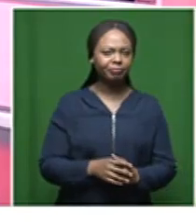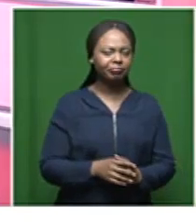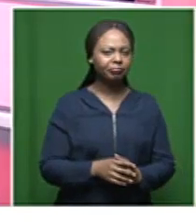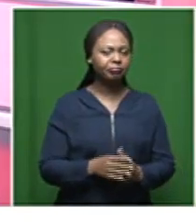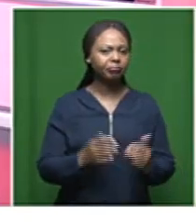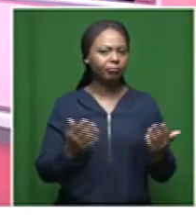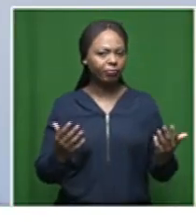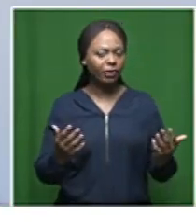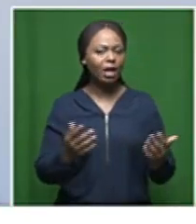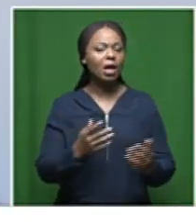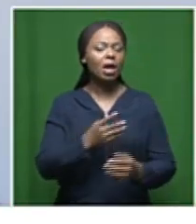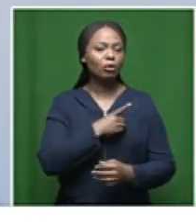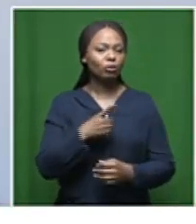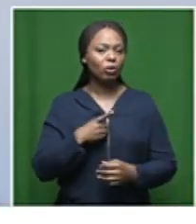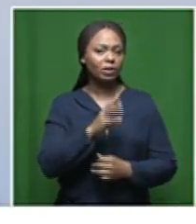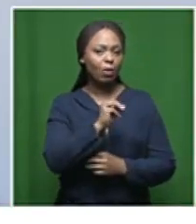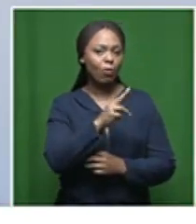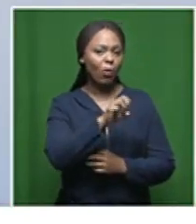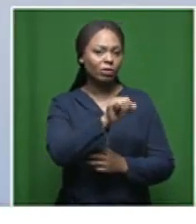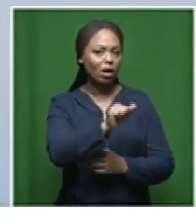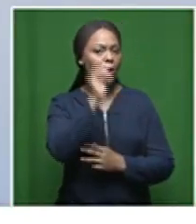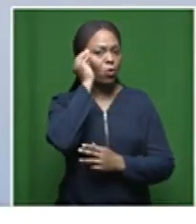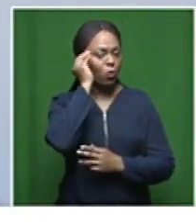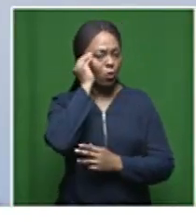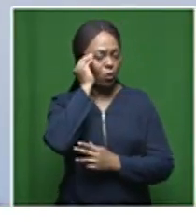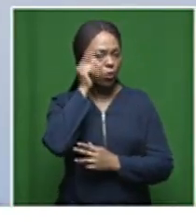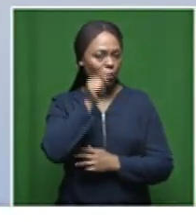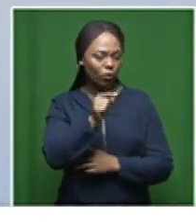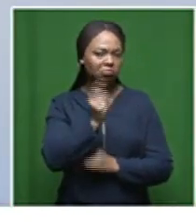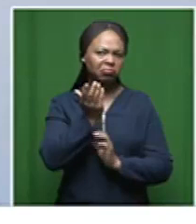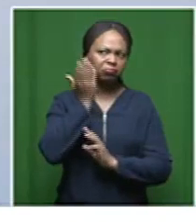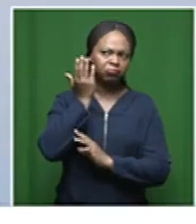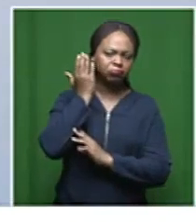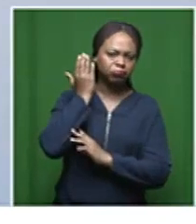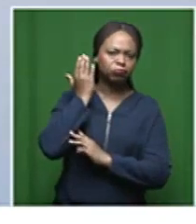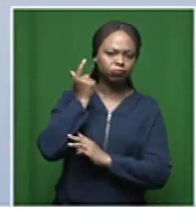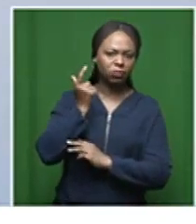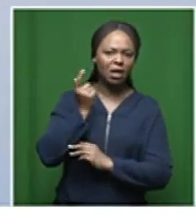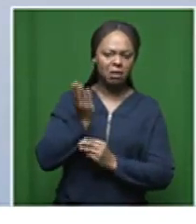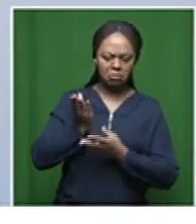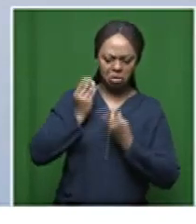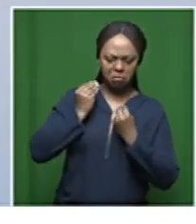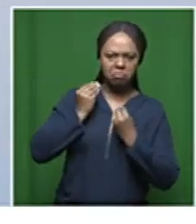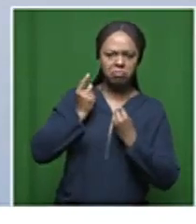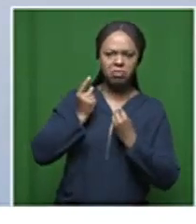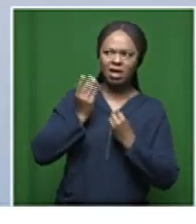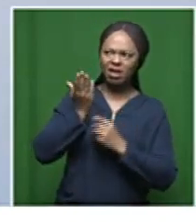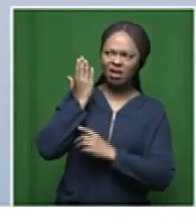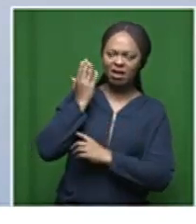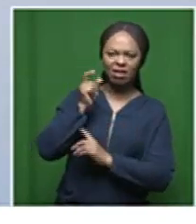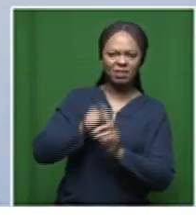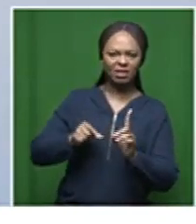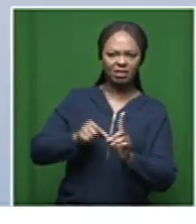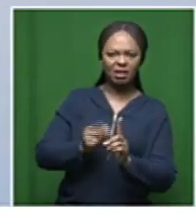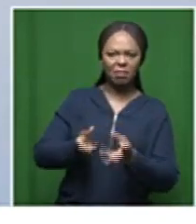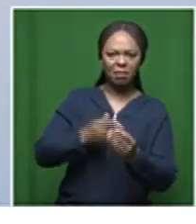Well, Dr. Musa, you know, as our previous blood recipient just explained, blood donation